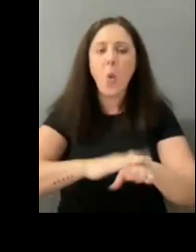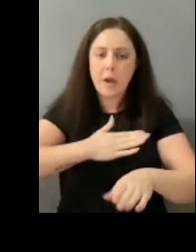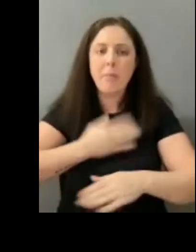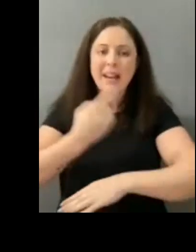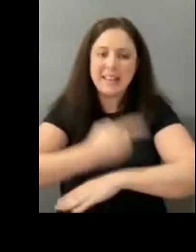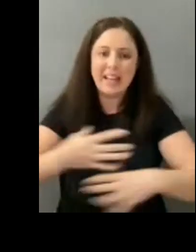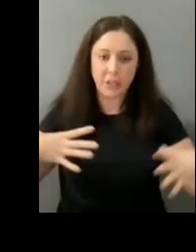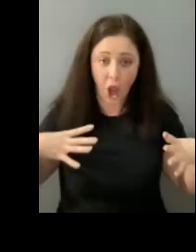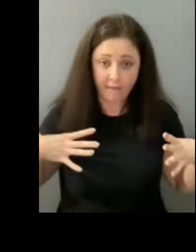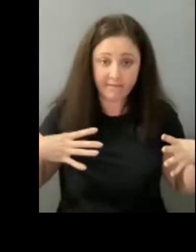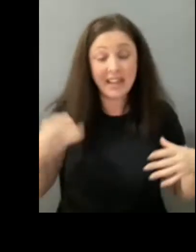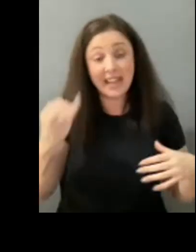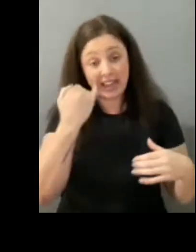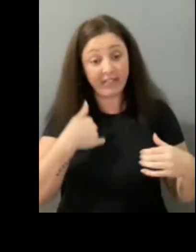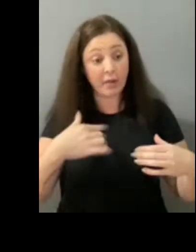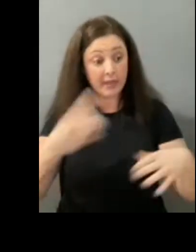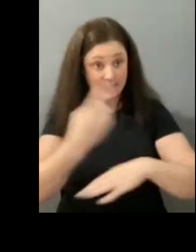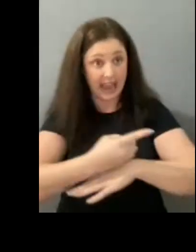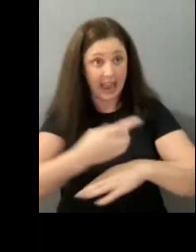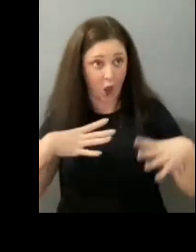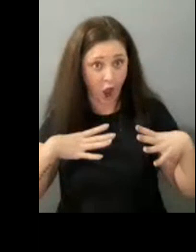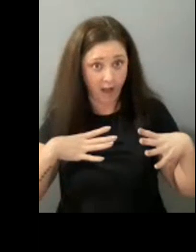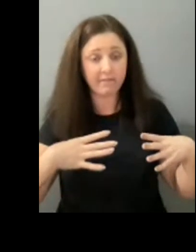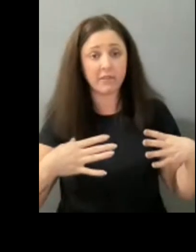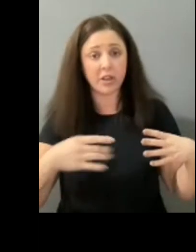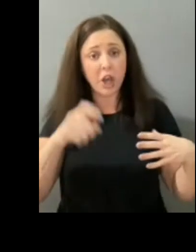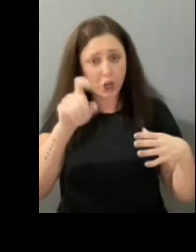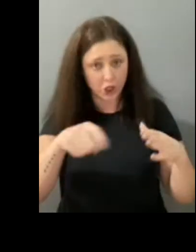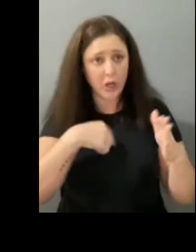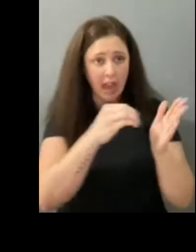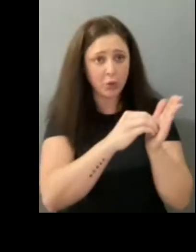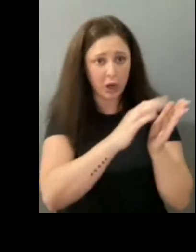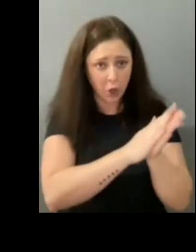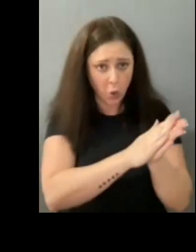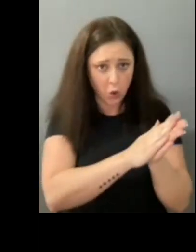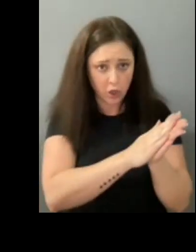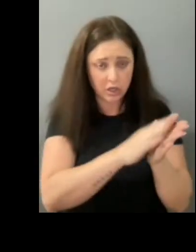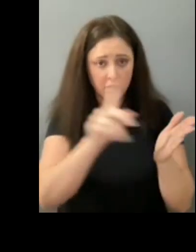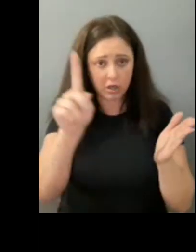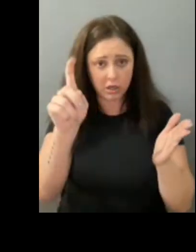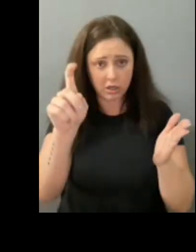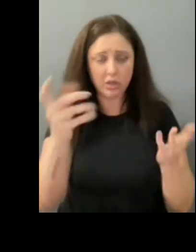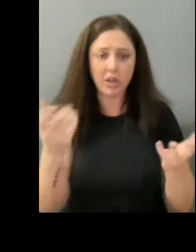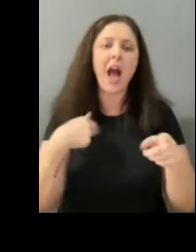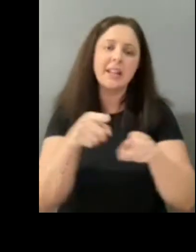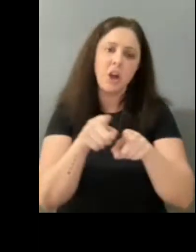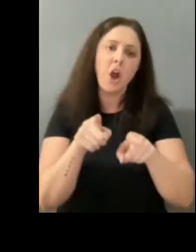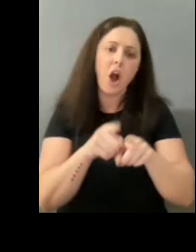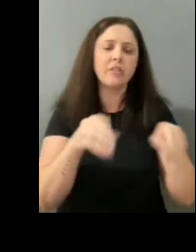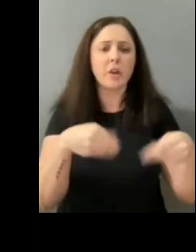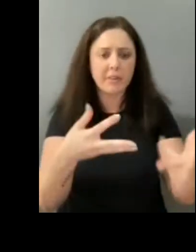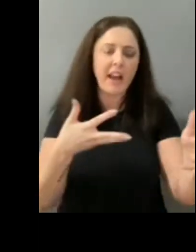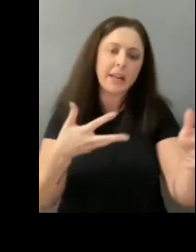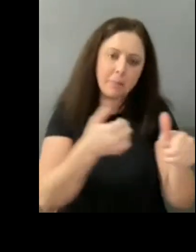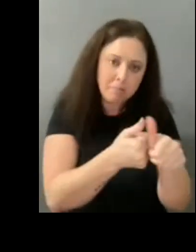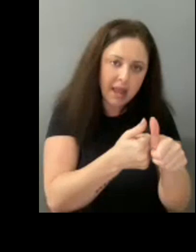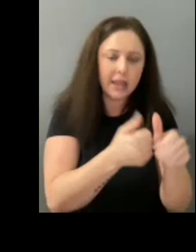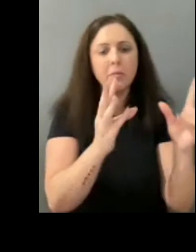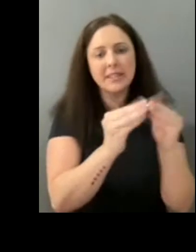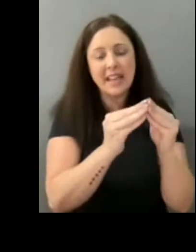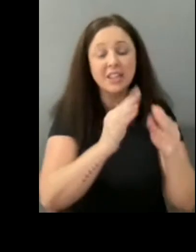it on my day off? Or sorry, should I record it on my off day? I also offer makeup sessions on my